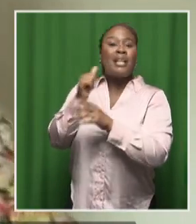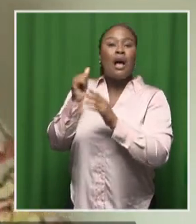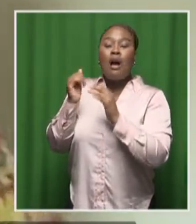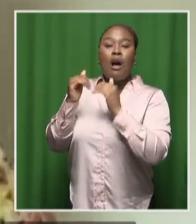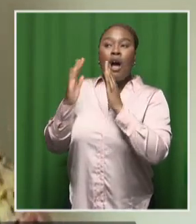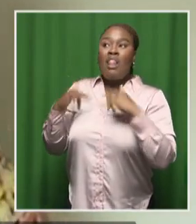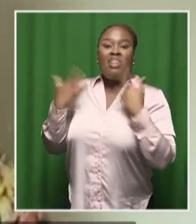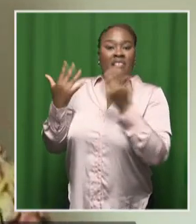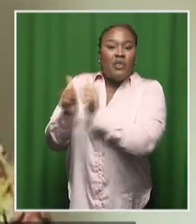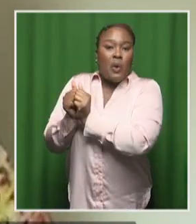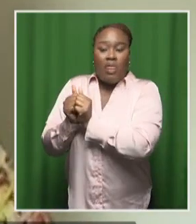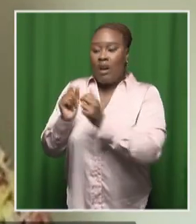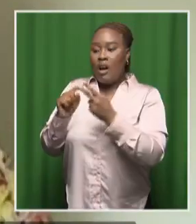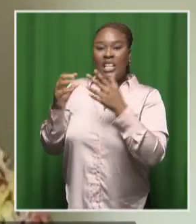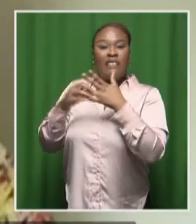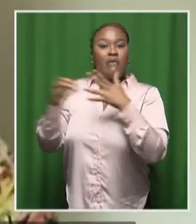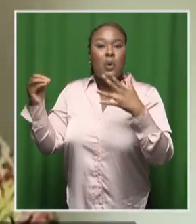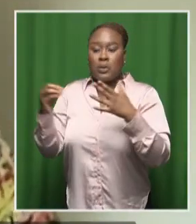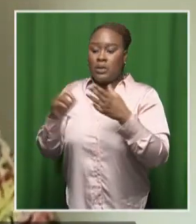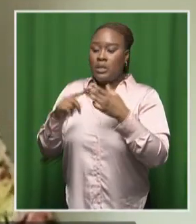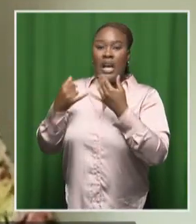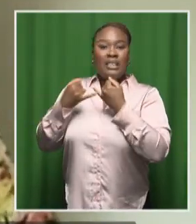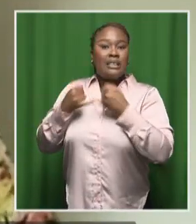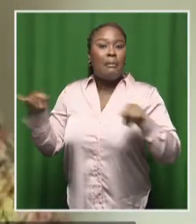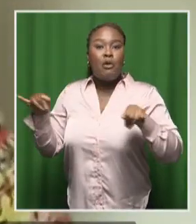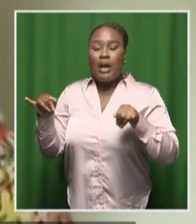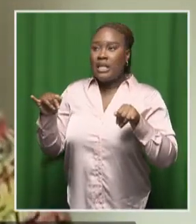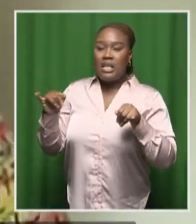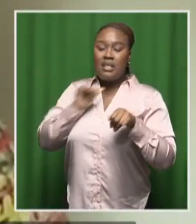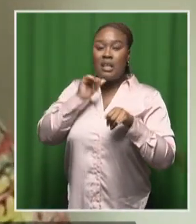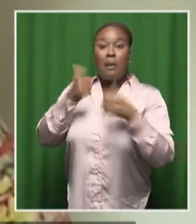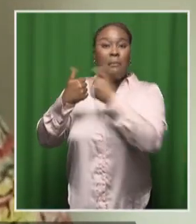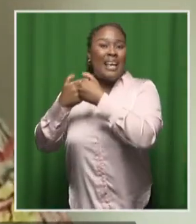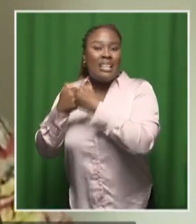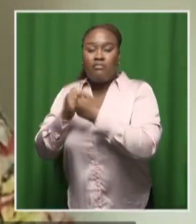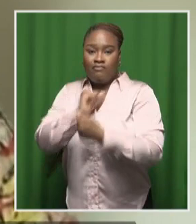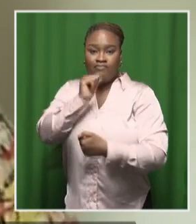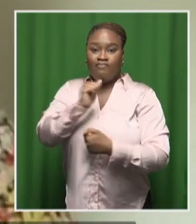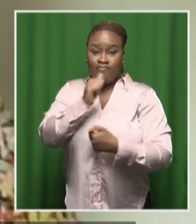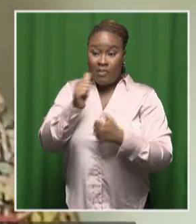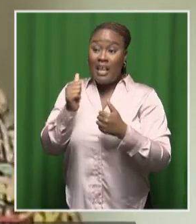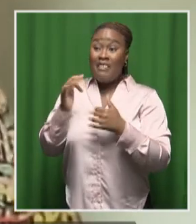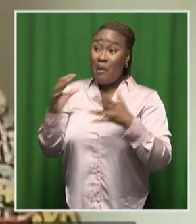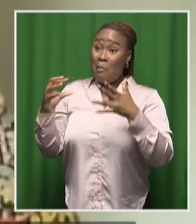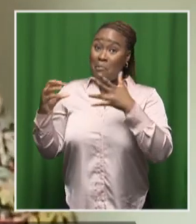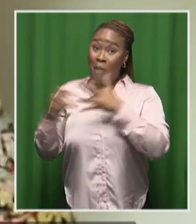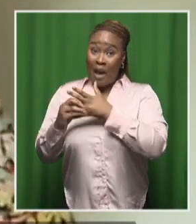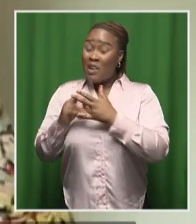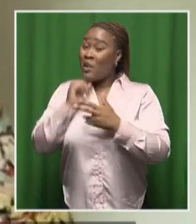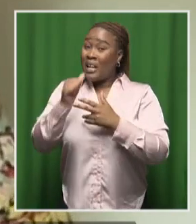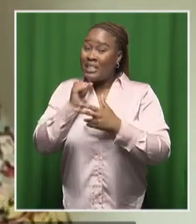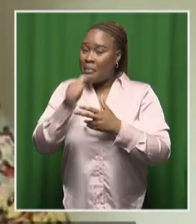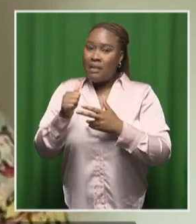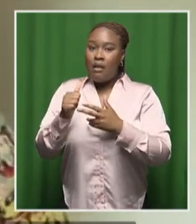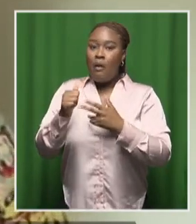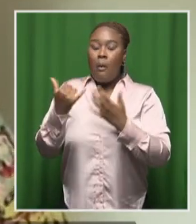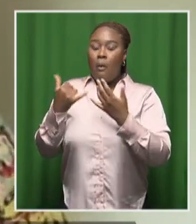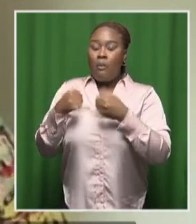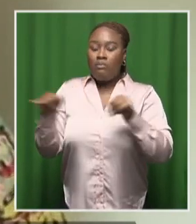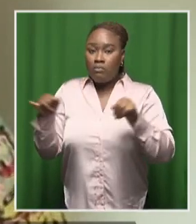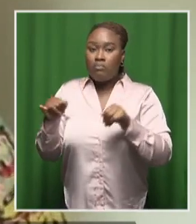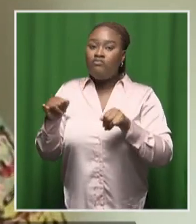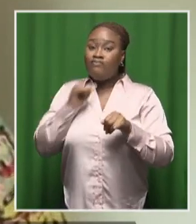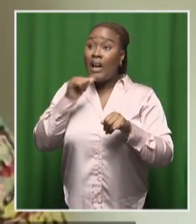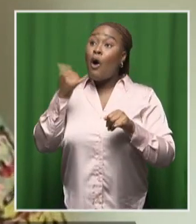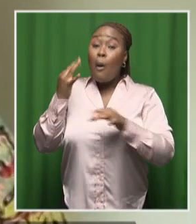together, separated, divorced. And that also includes parents who have adopted the child.